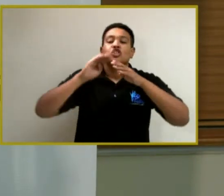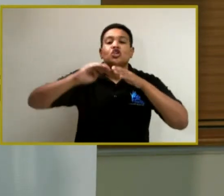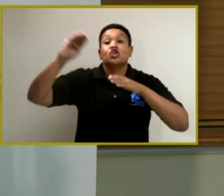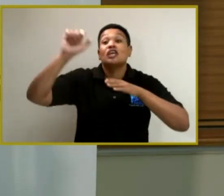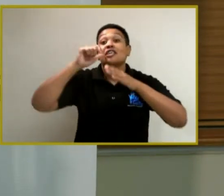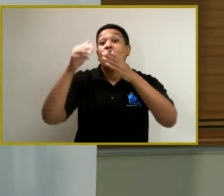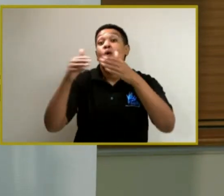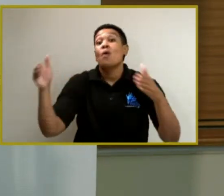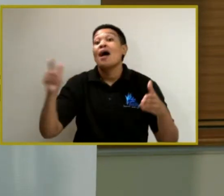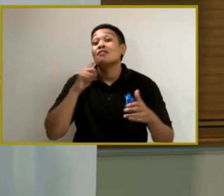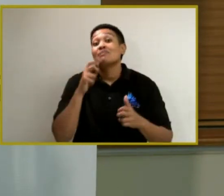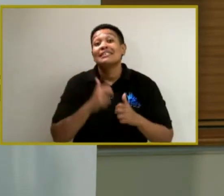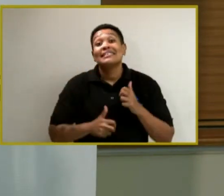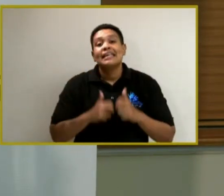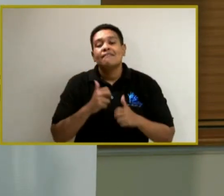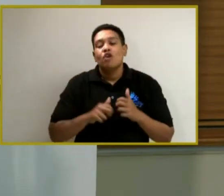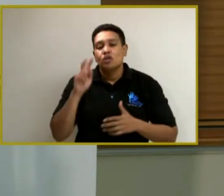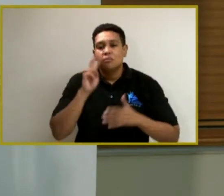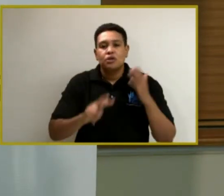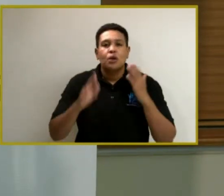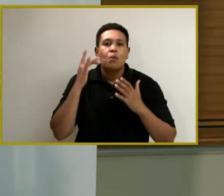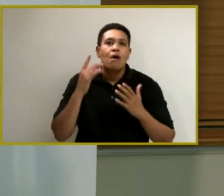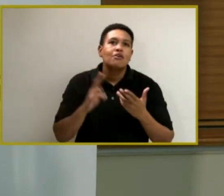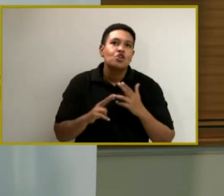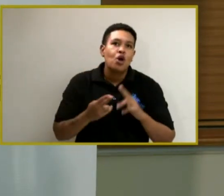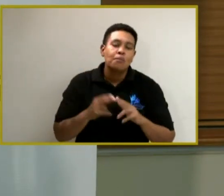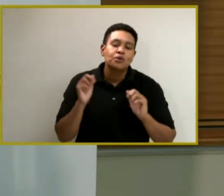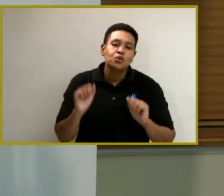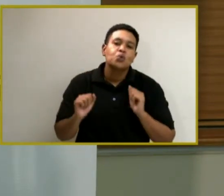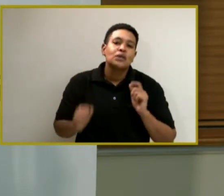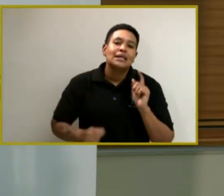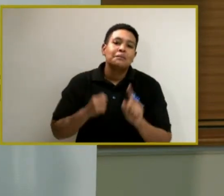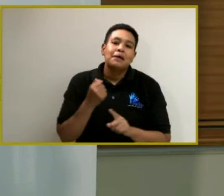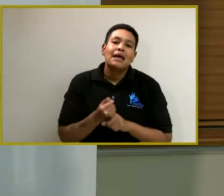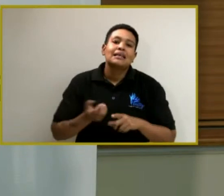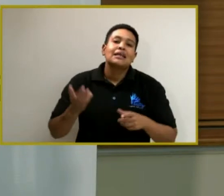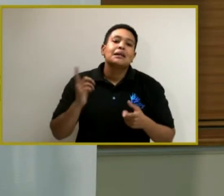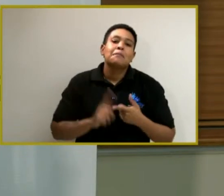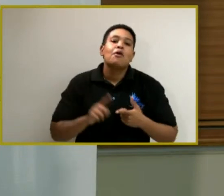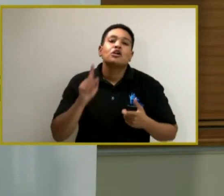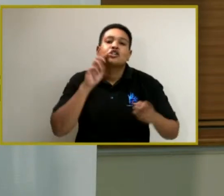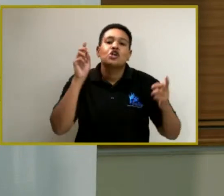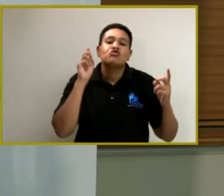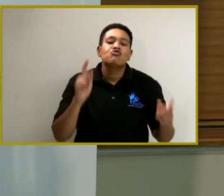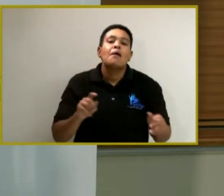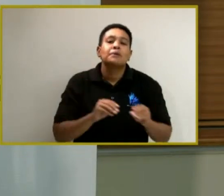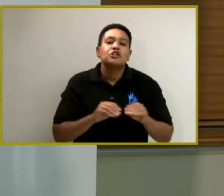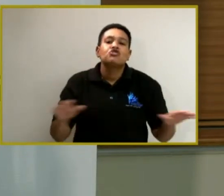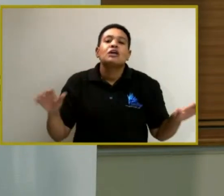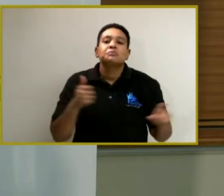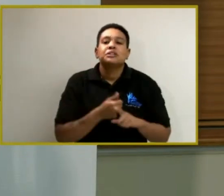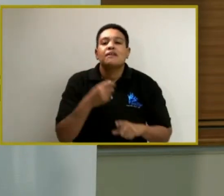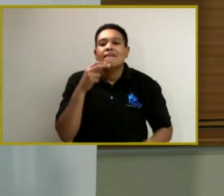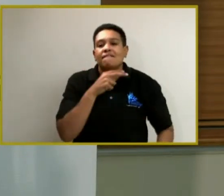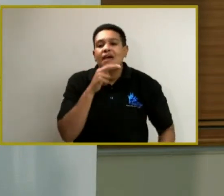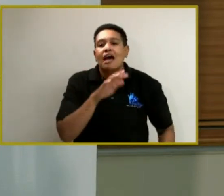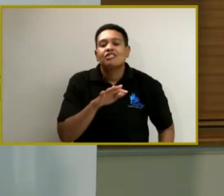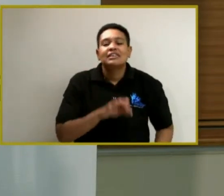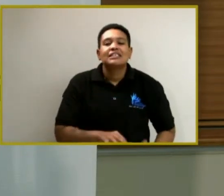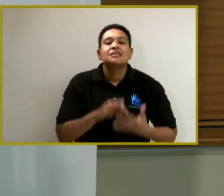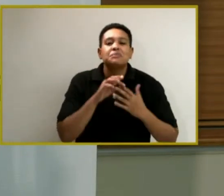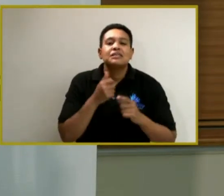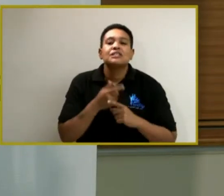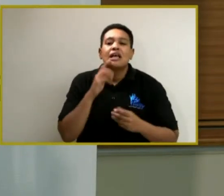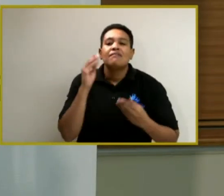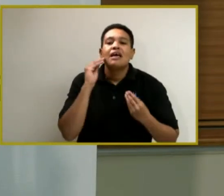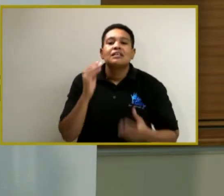just because of the sheer numbers that could be affected and the rapid transmission of the virus, especially, as I